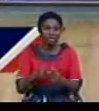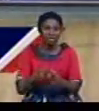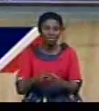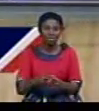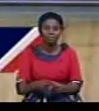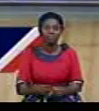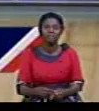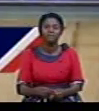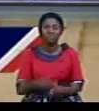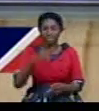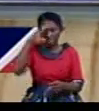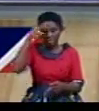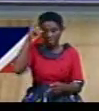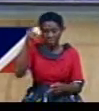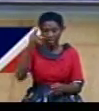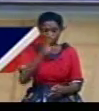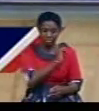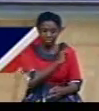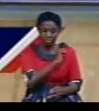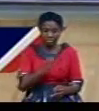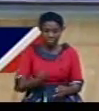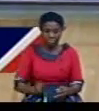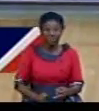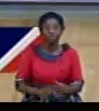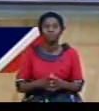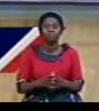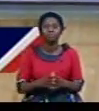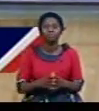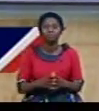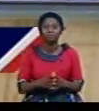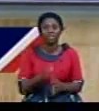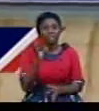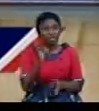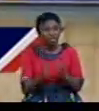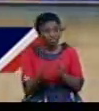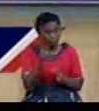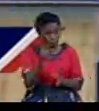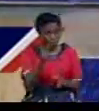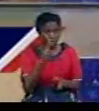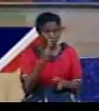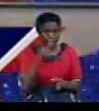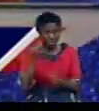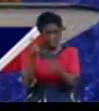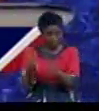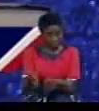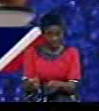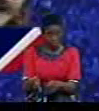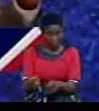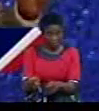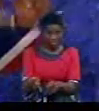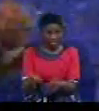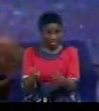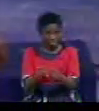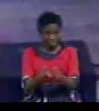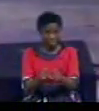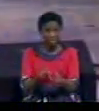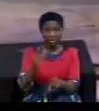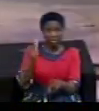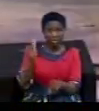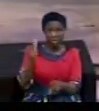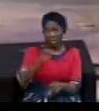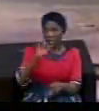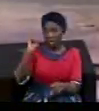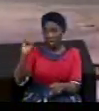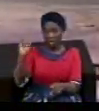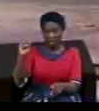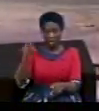if you are the person Isaiah that God gave such a prophecy to